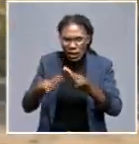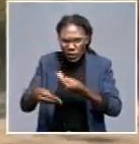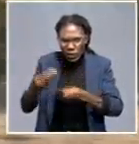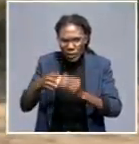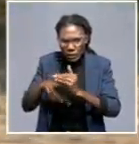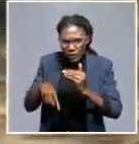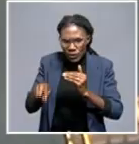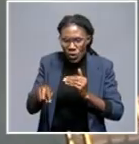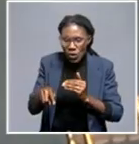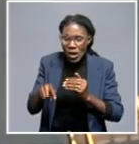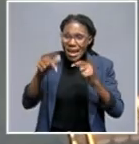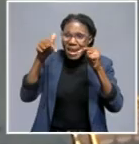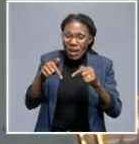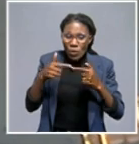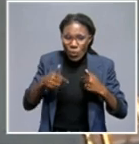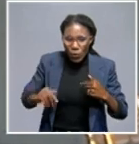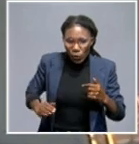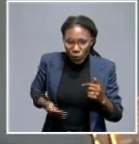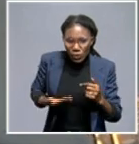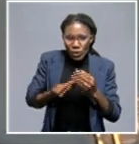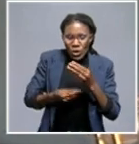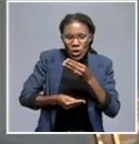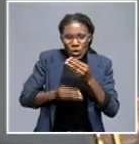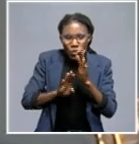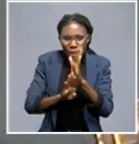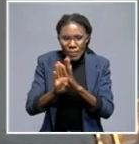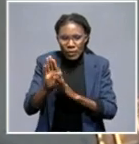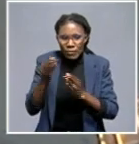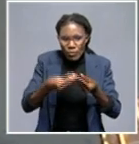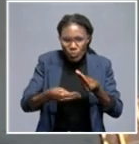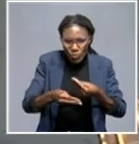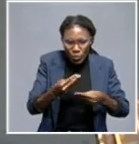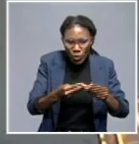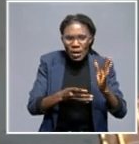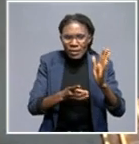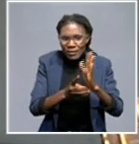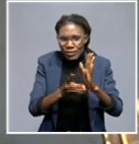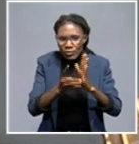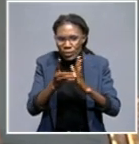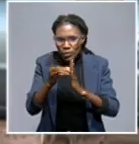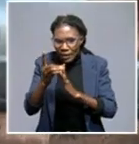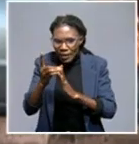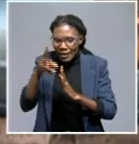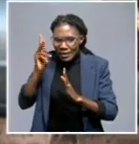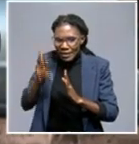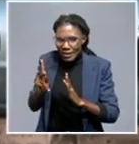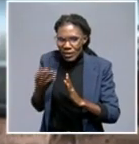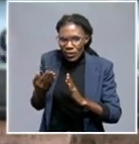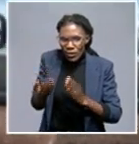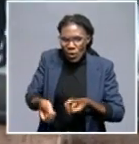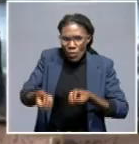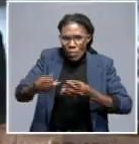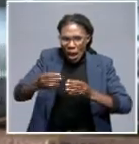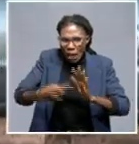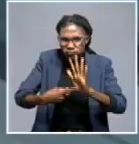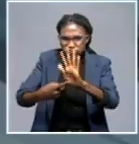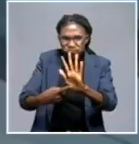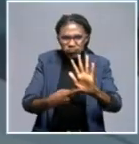of tourism with regard to tourism development and promotion, for example,